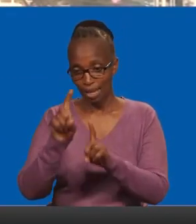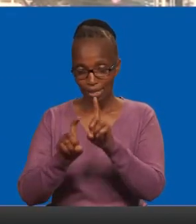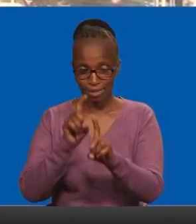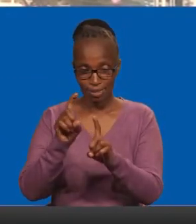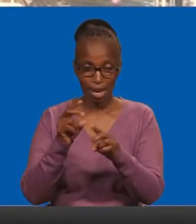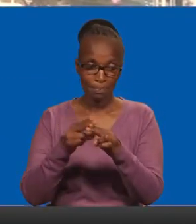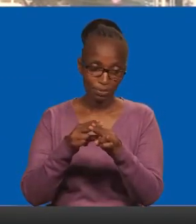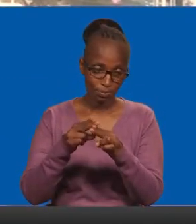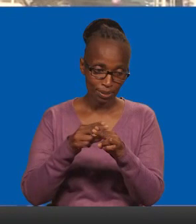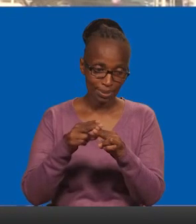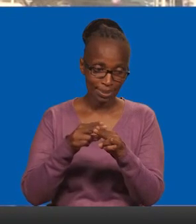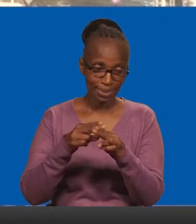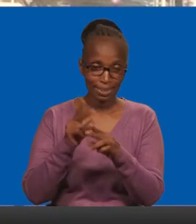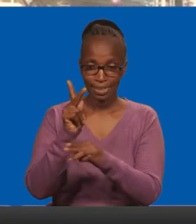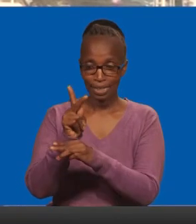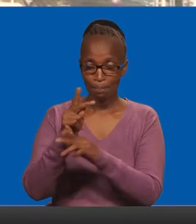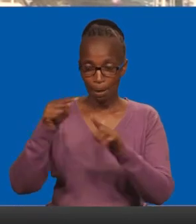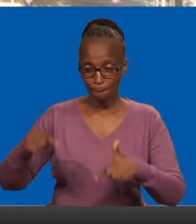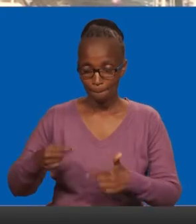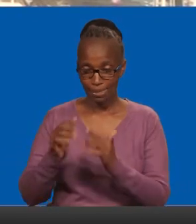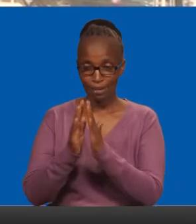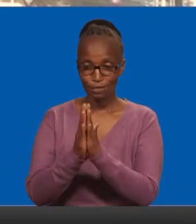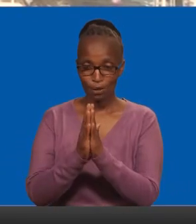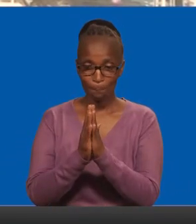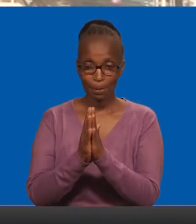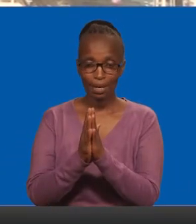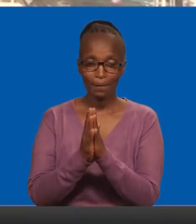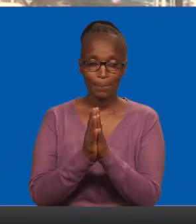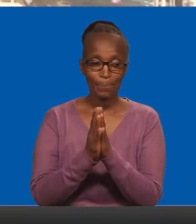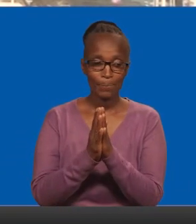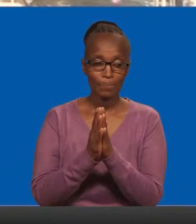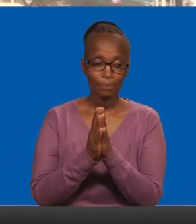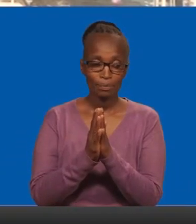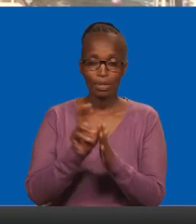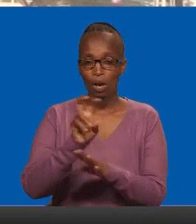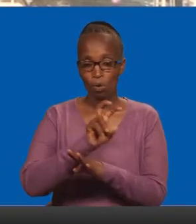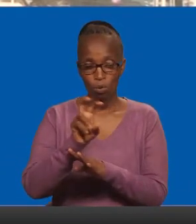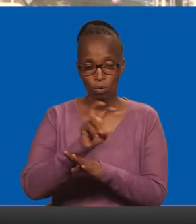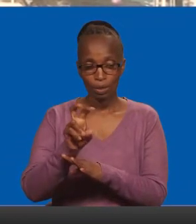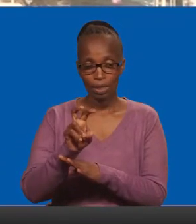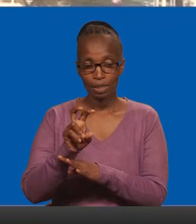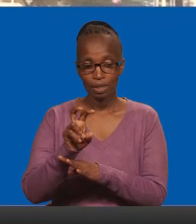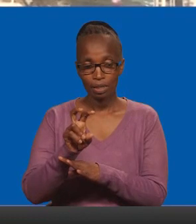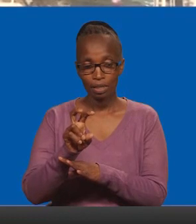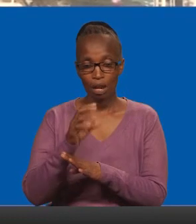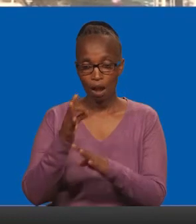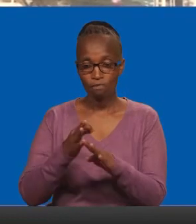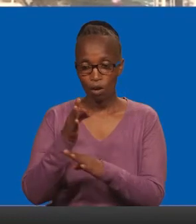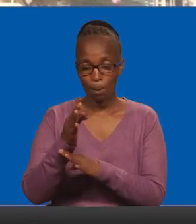also, looking forward to getting my nursing license. I'm also looking forward to my graduation. In